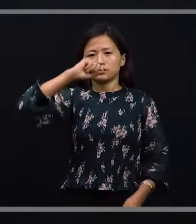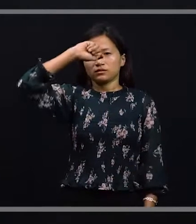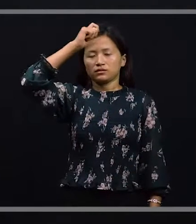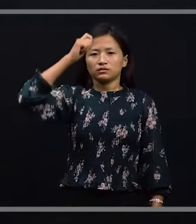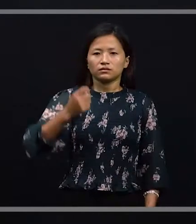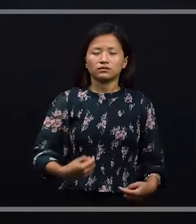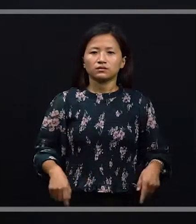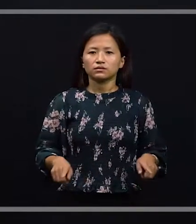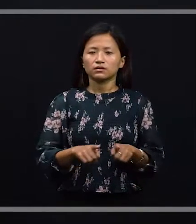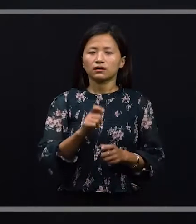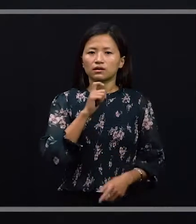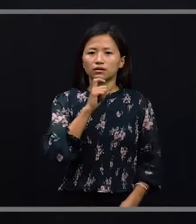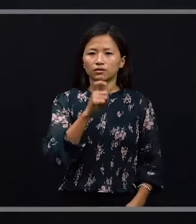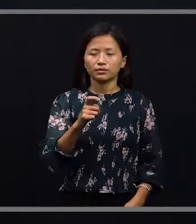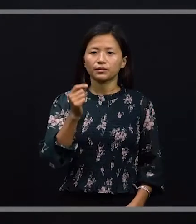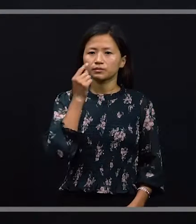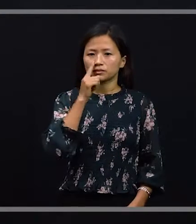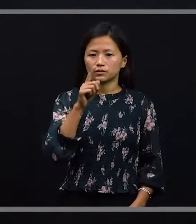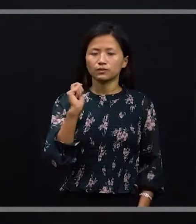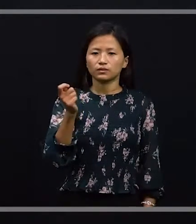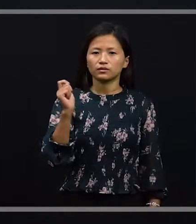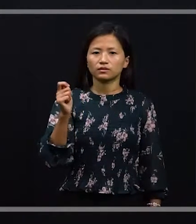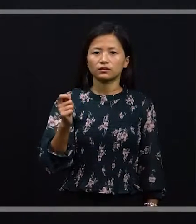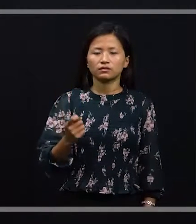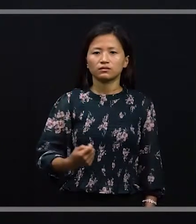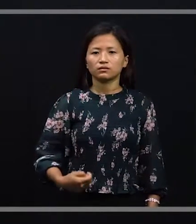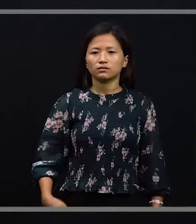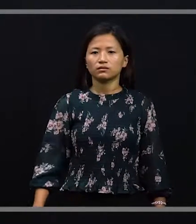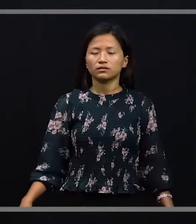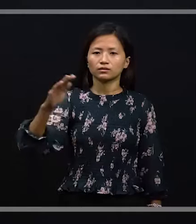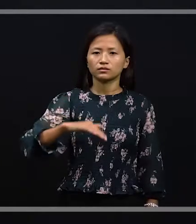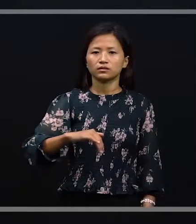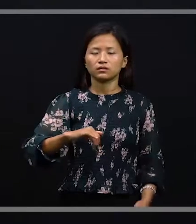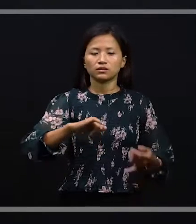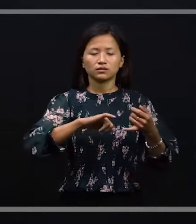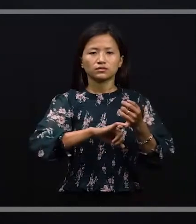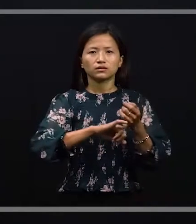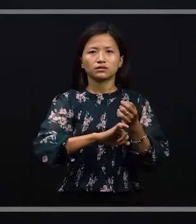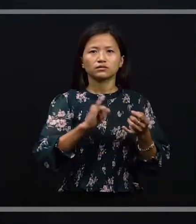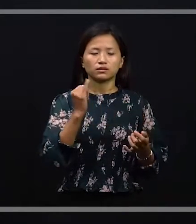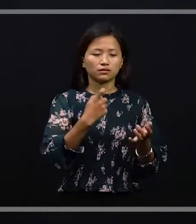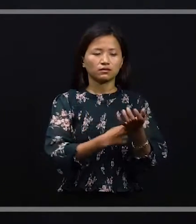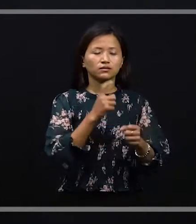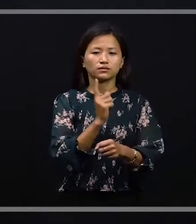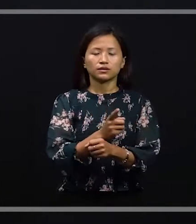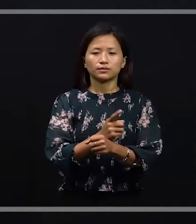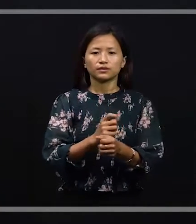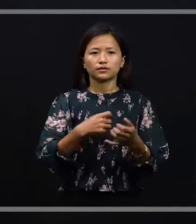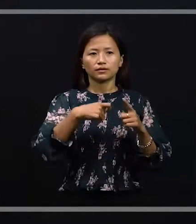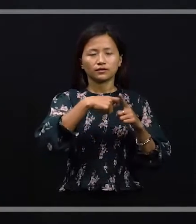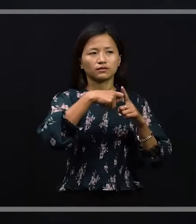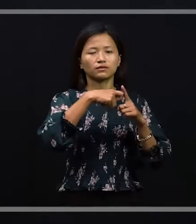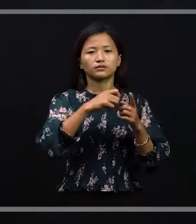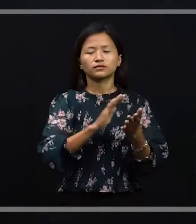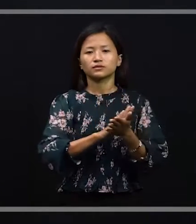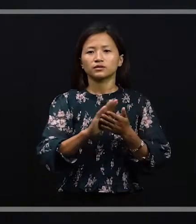also wanted the women to work, and he wanted the women to get equal opportunities with the male